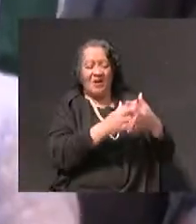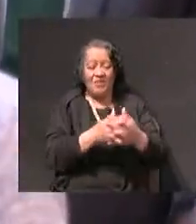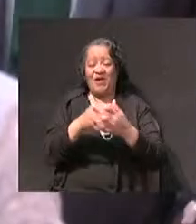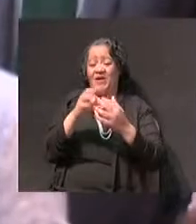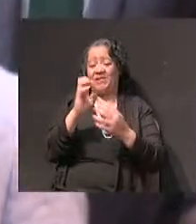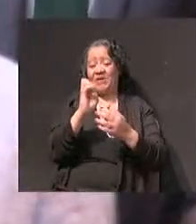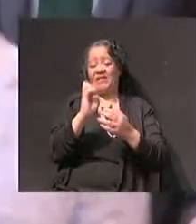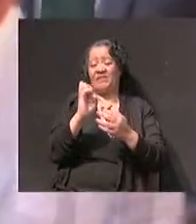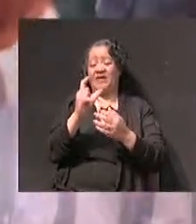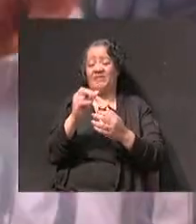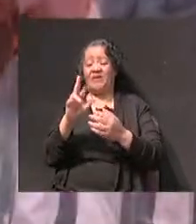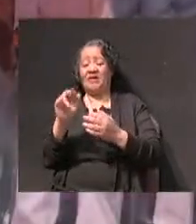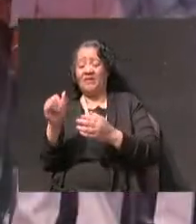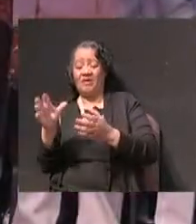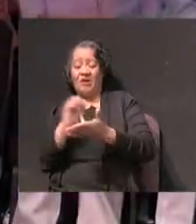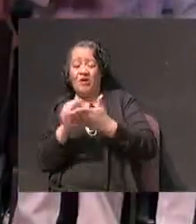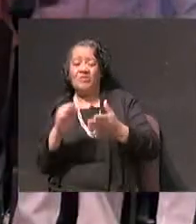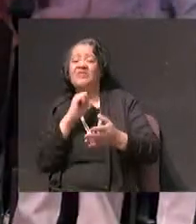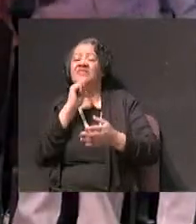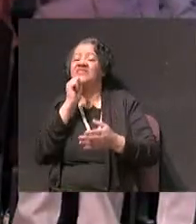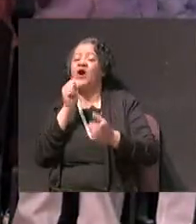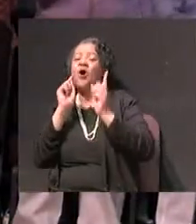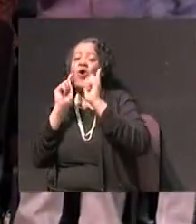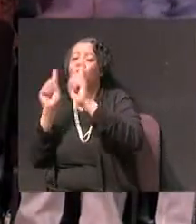Express. Don't go home.